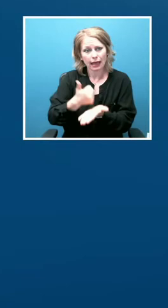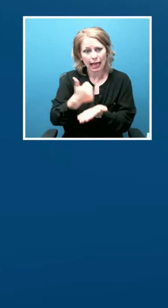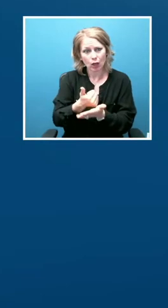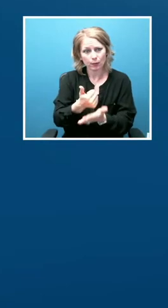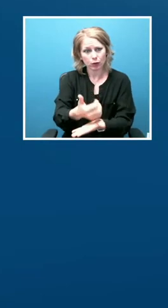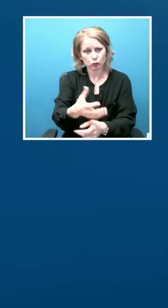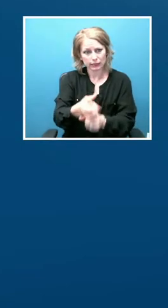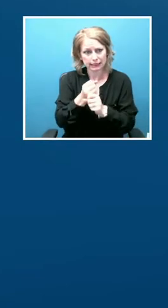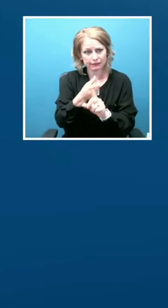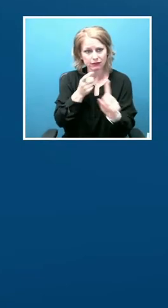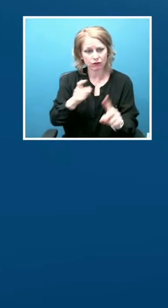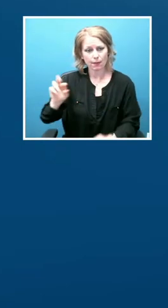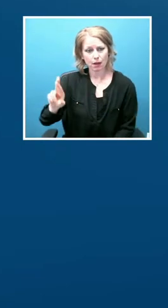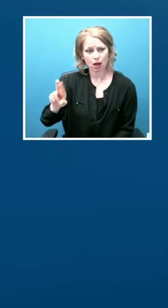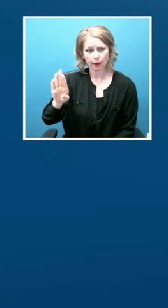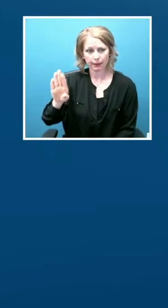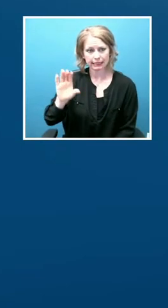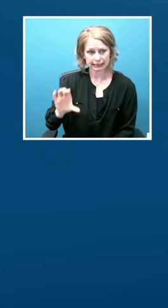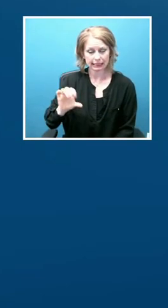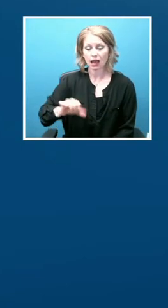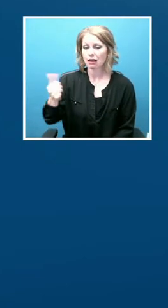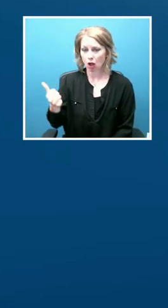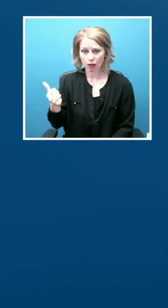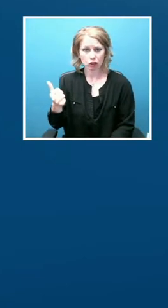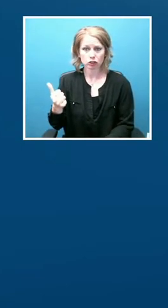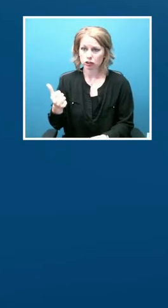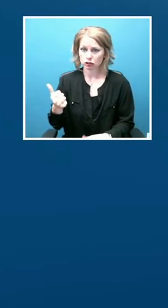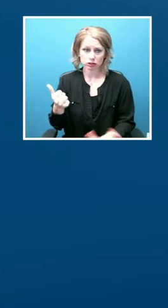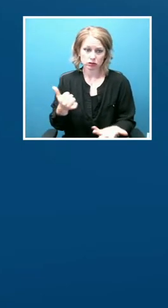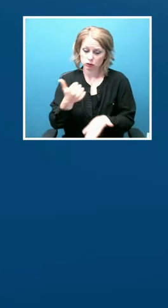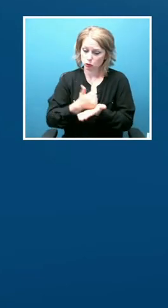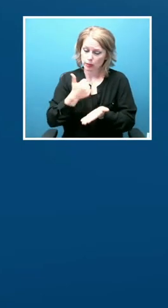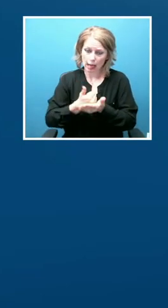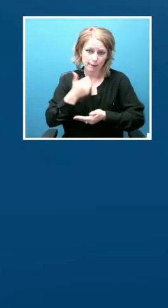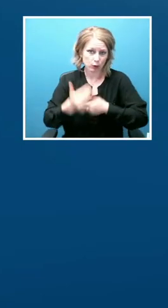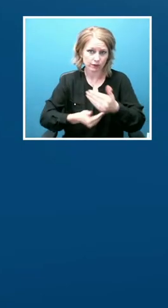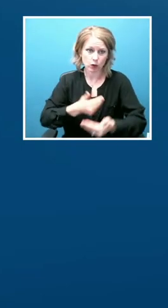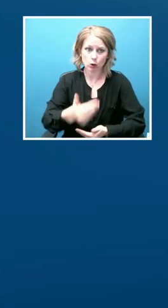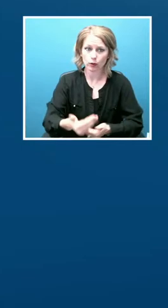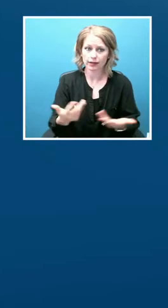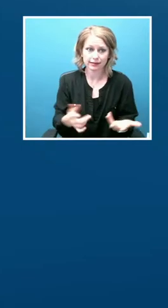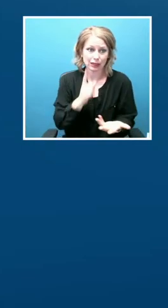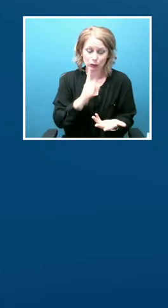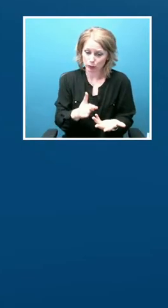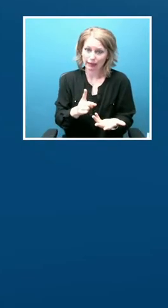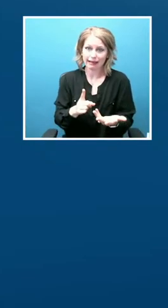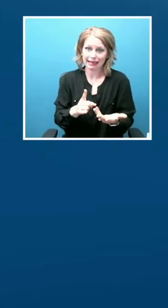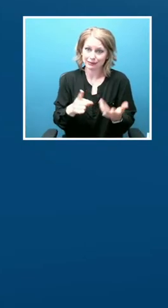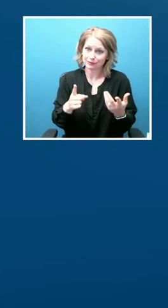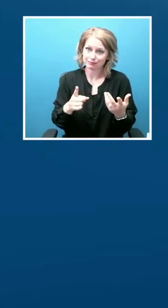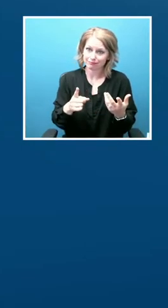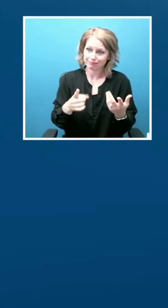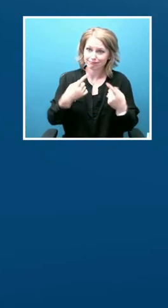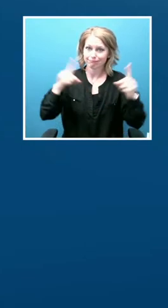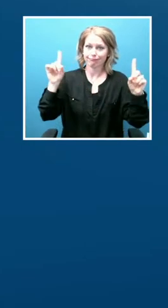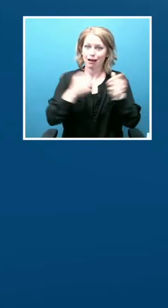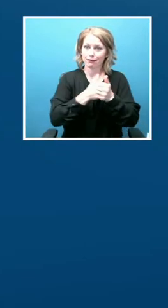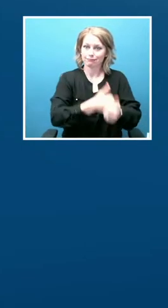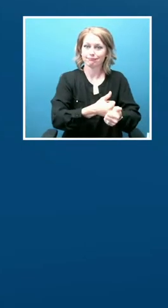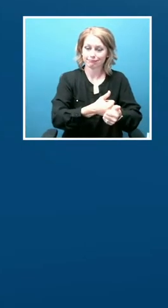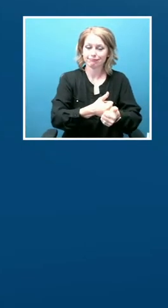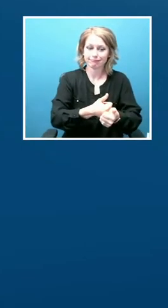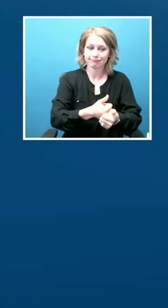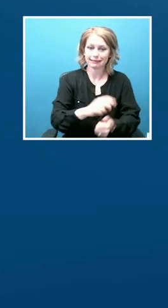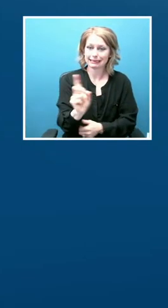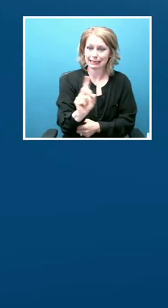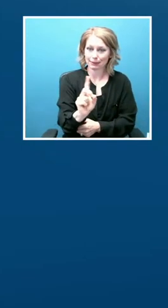others, you know, to move this thing forward and to help West Virginia get back on the Democratic track again. Thank you. And Chairman Curry,